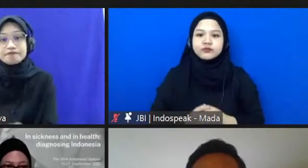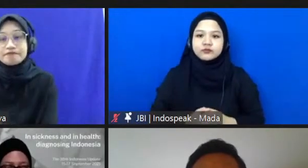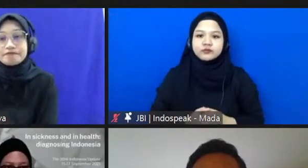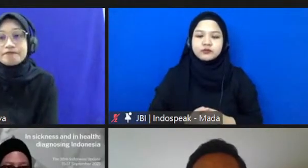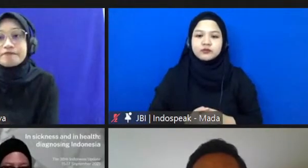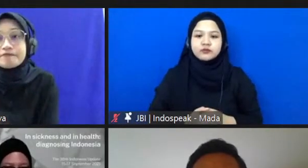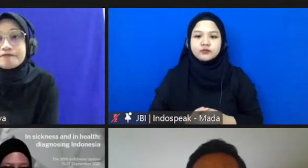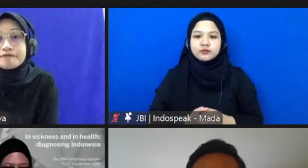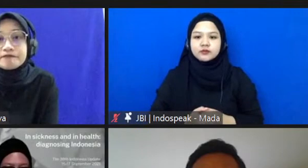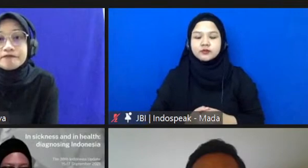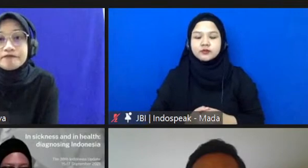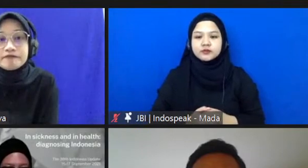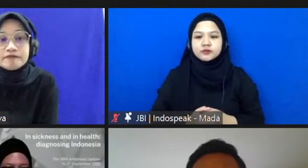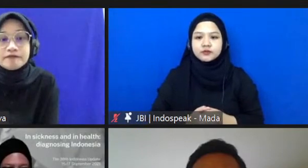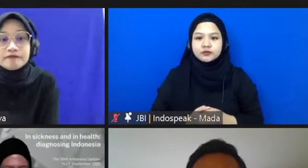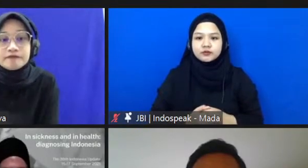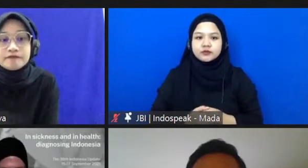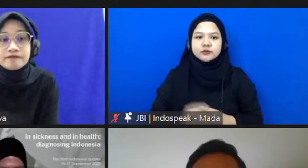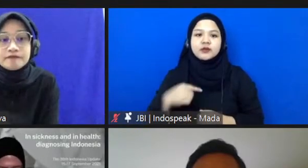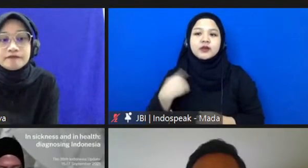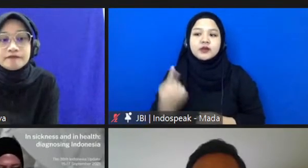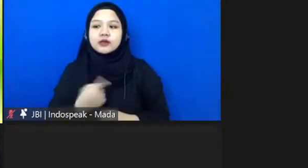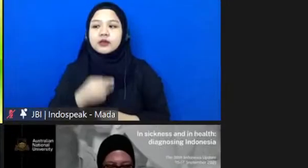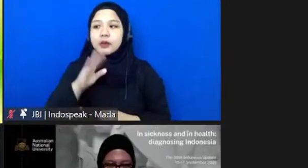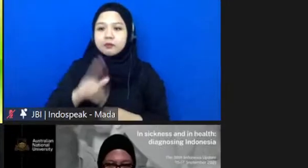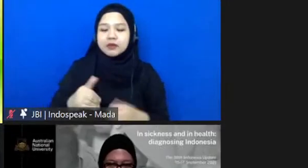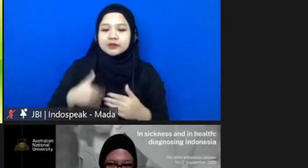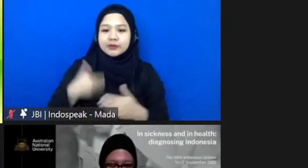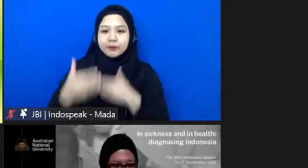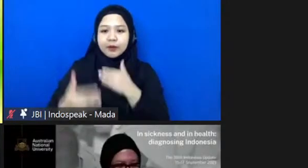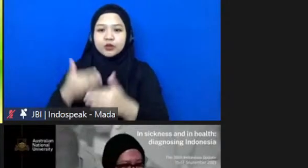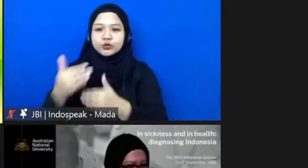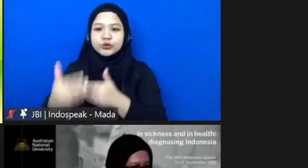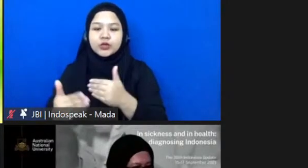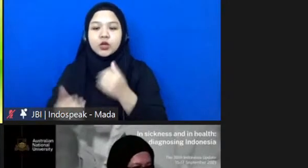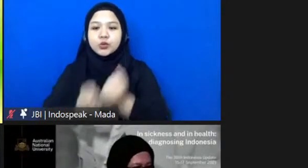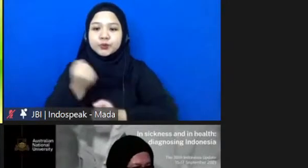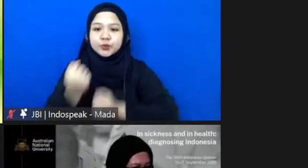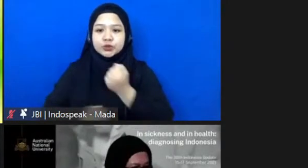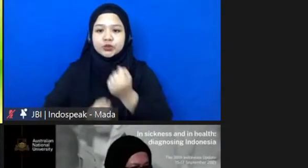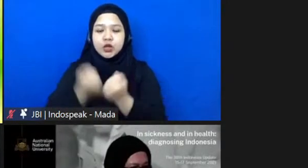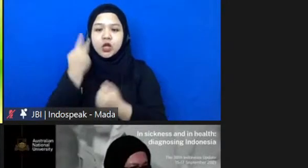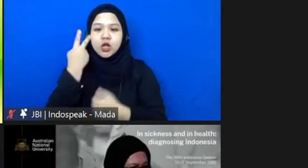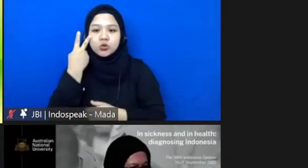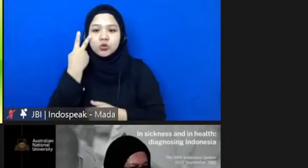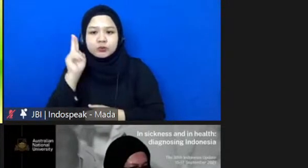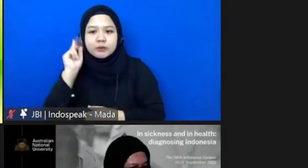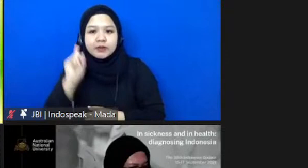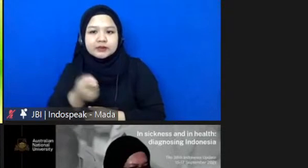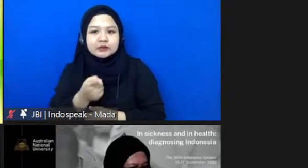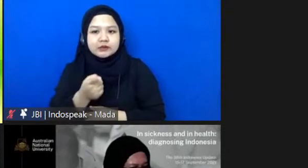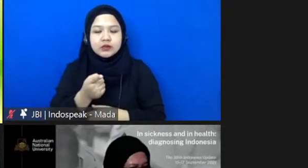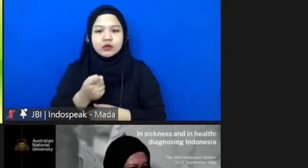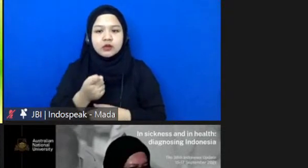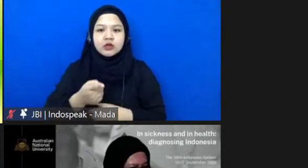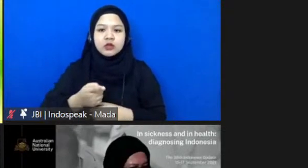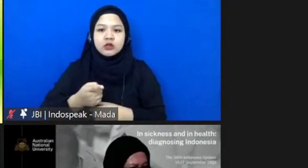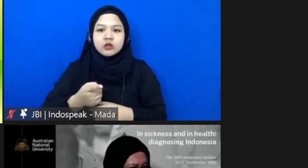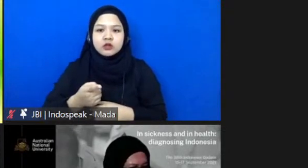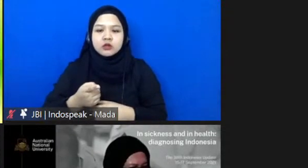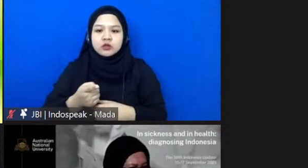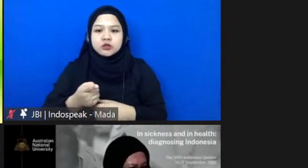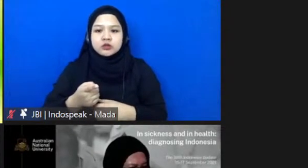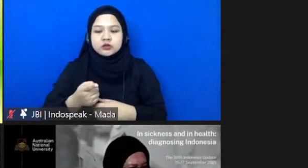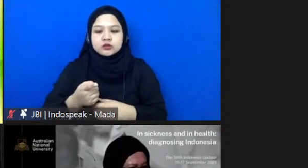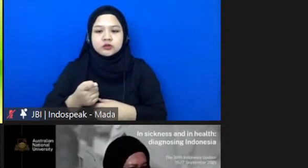we are still continuously with our effort to make sure that safety is not